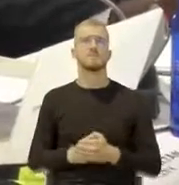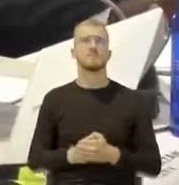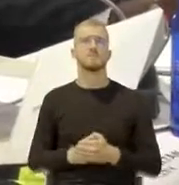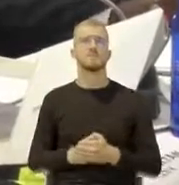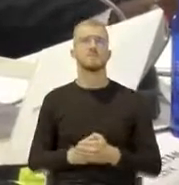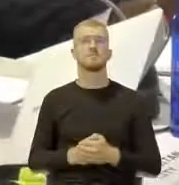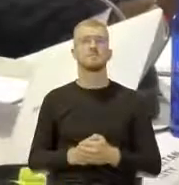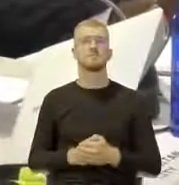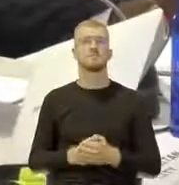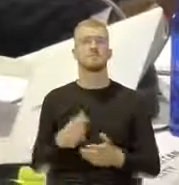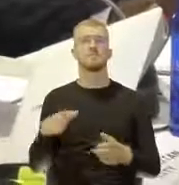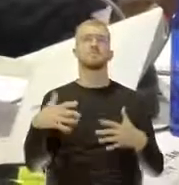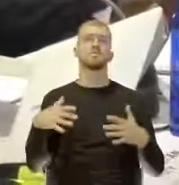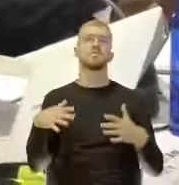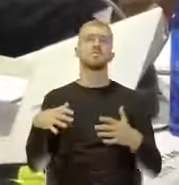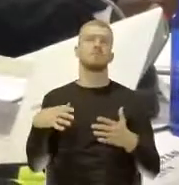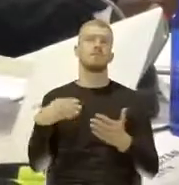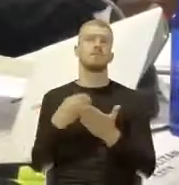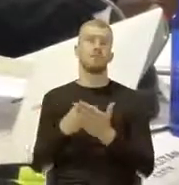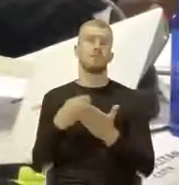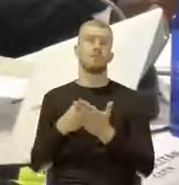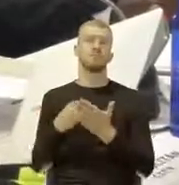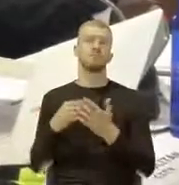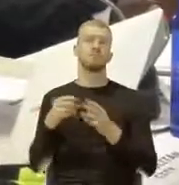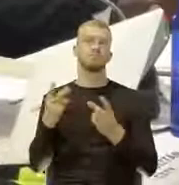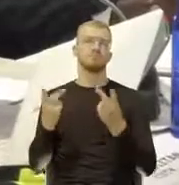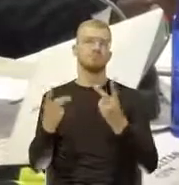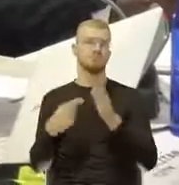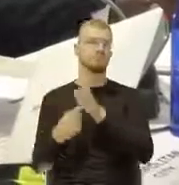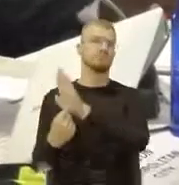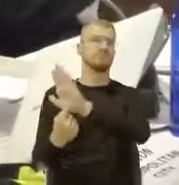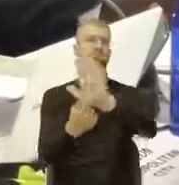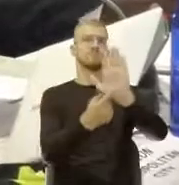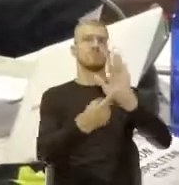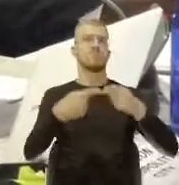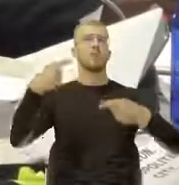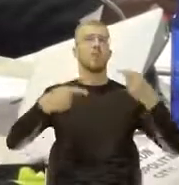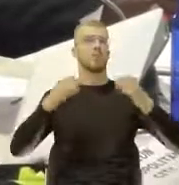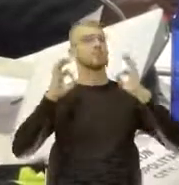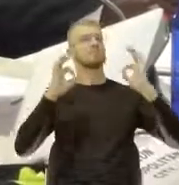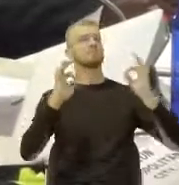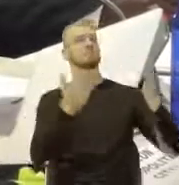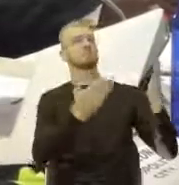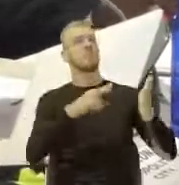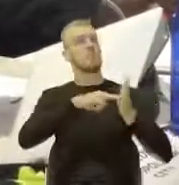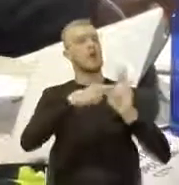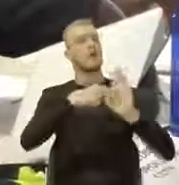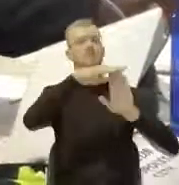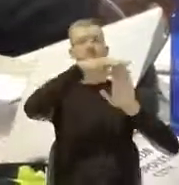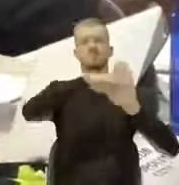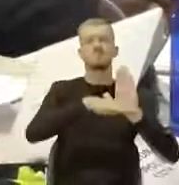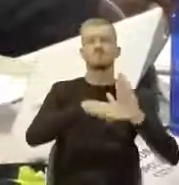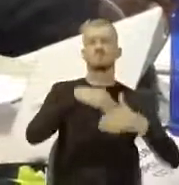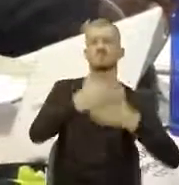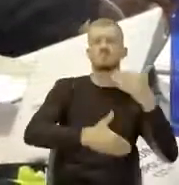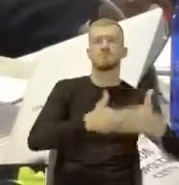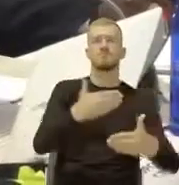action to deliver sustainable and inclusive urban development for all.